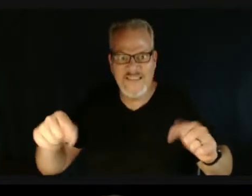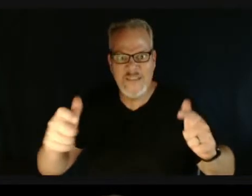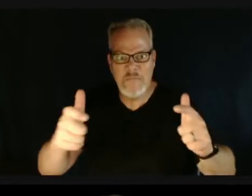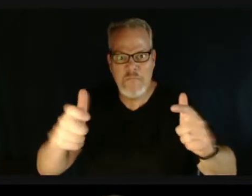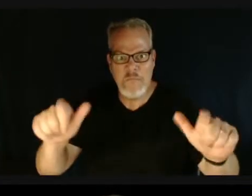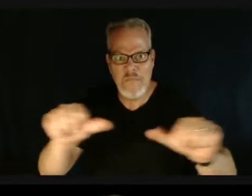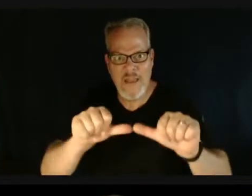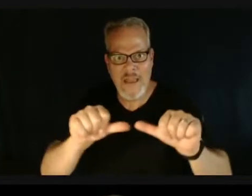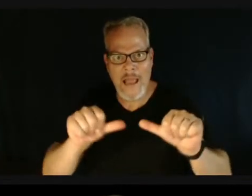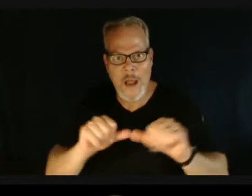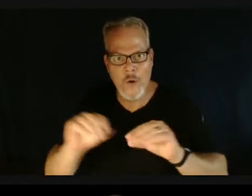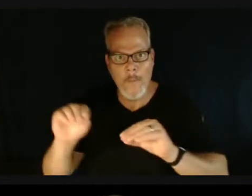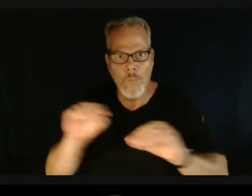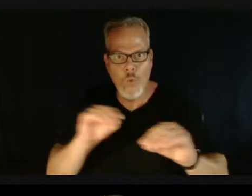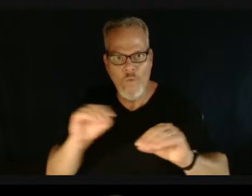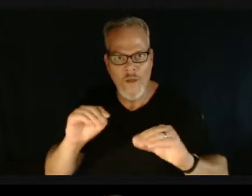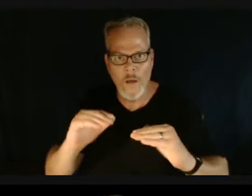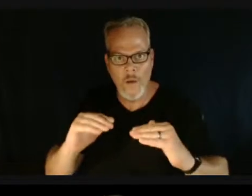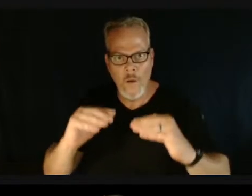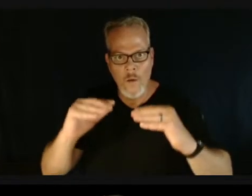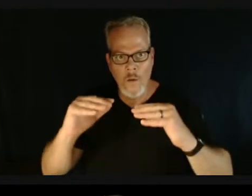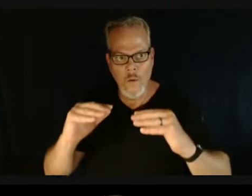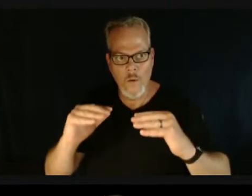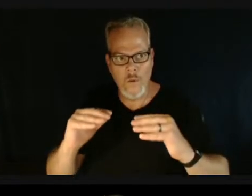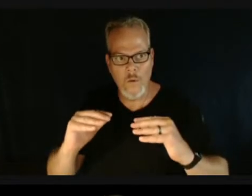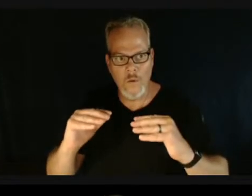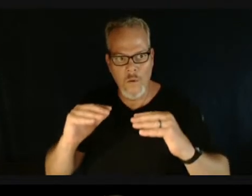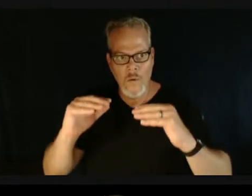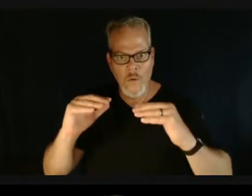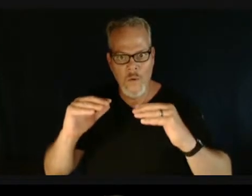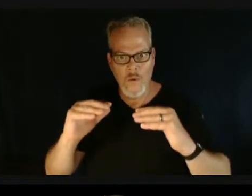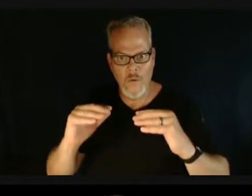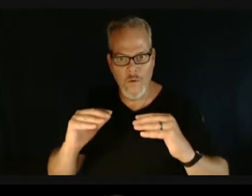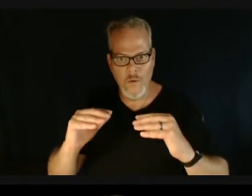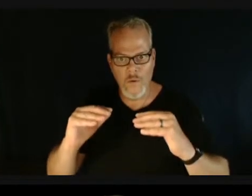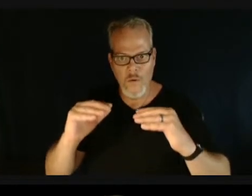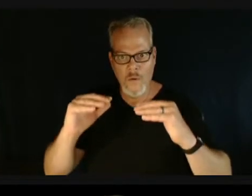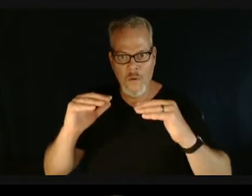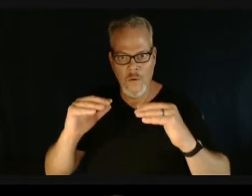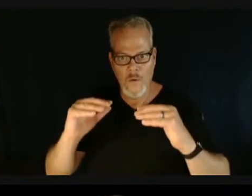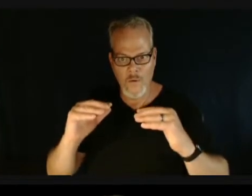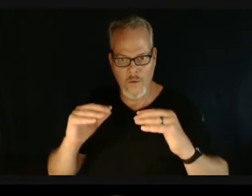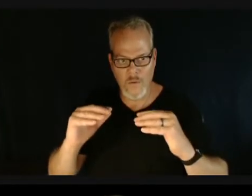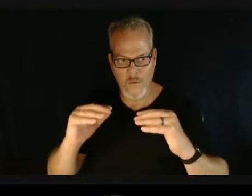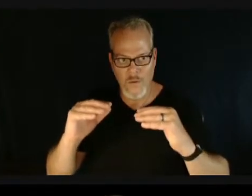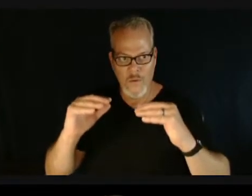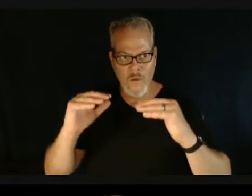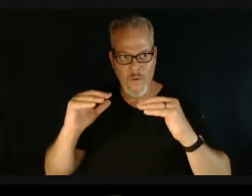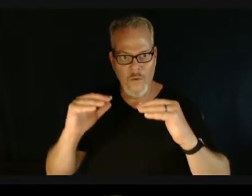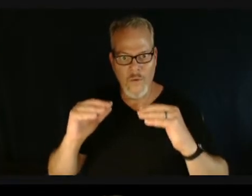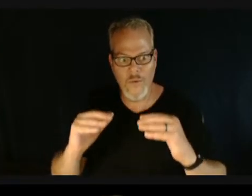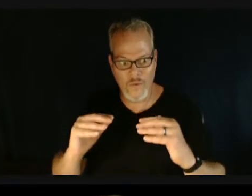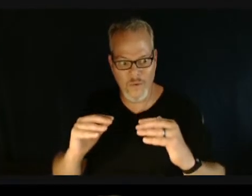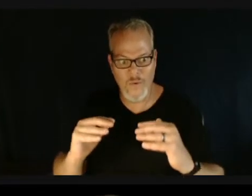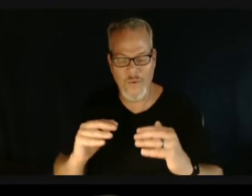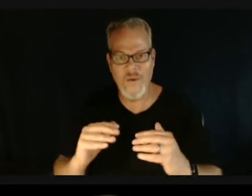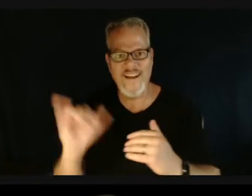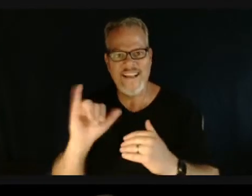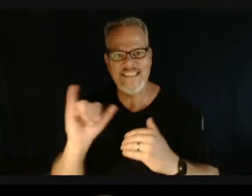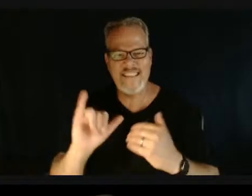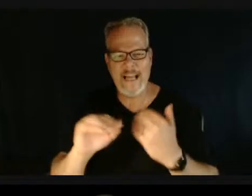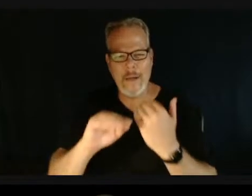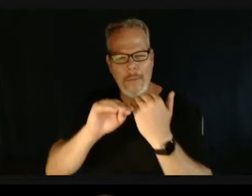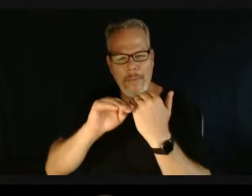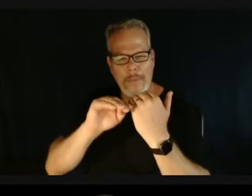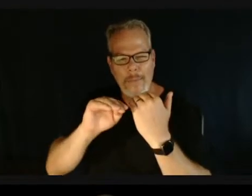the way back here seems to be moving all the way to there. So really it's like a thin, compared